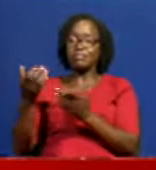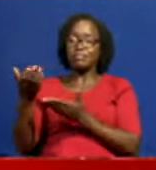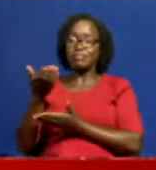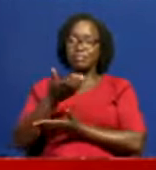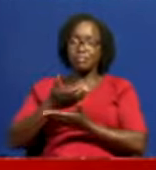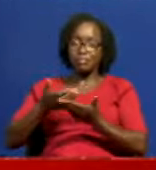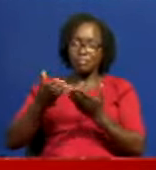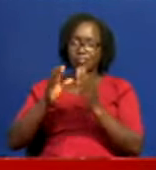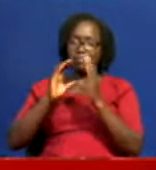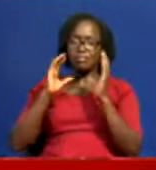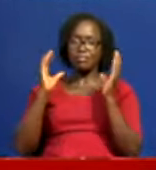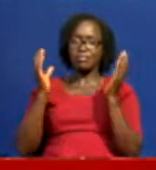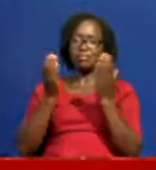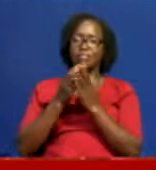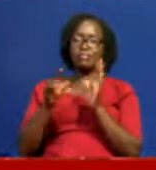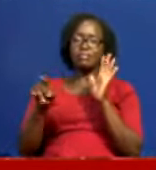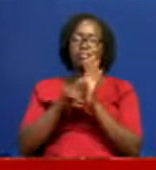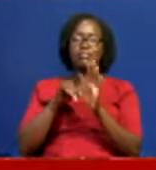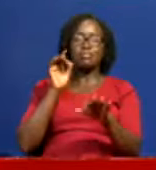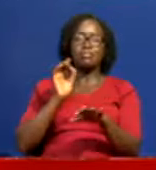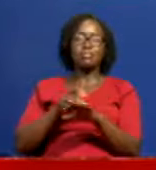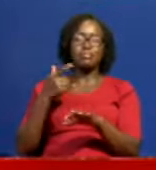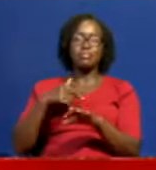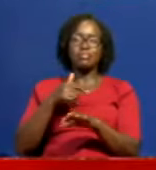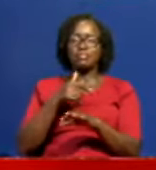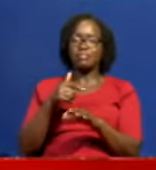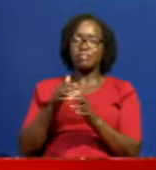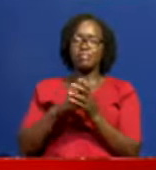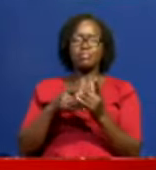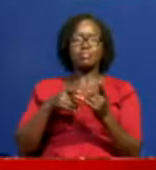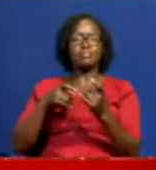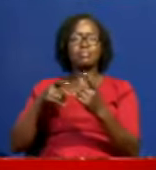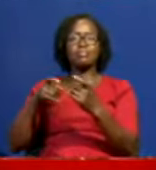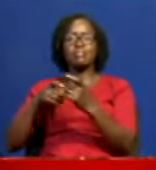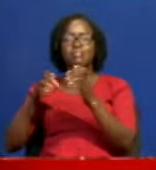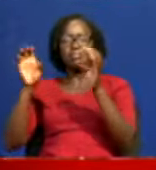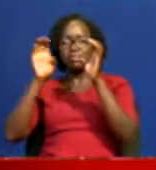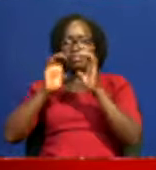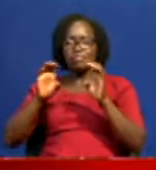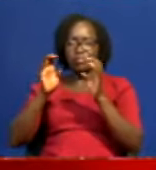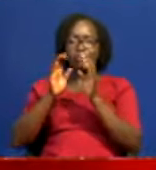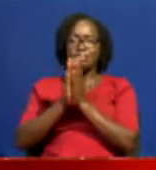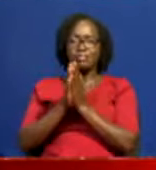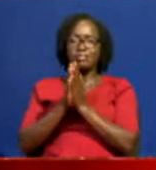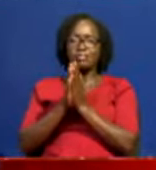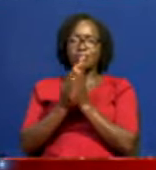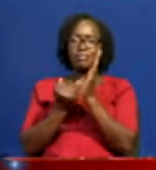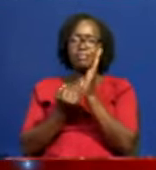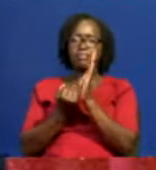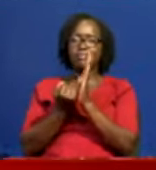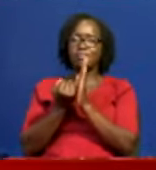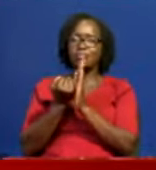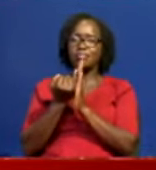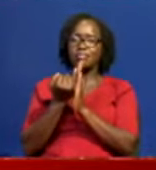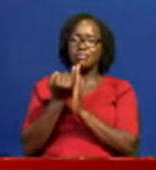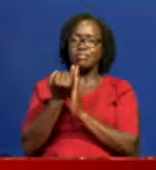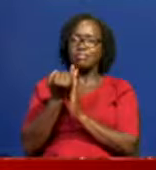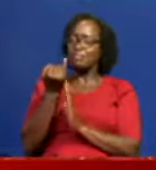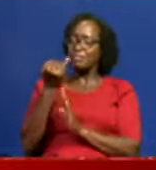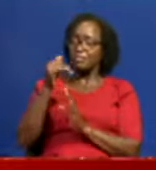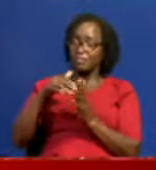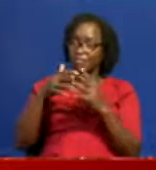dynamics adversely affected us, compounded by the war in Europe, rising interest rates in America, and